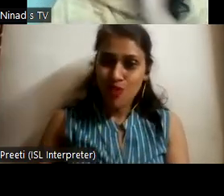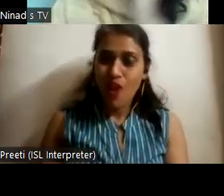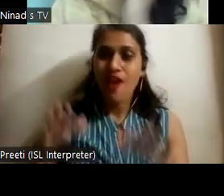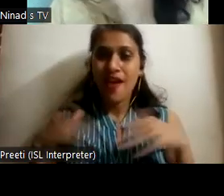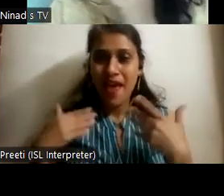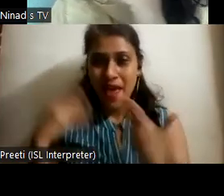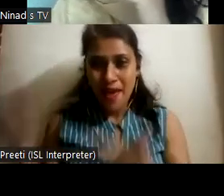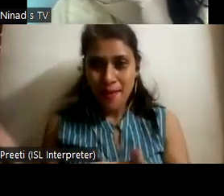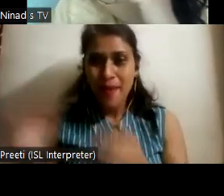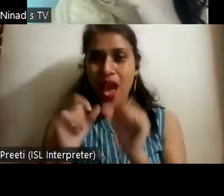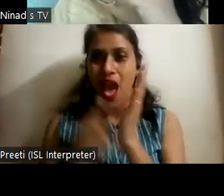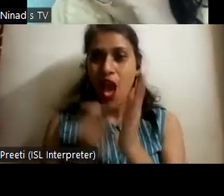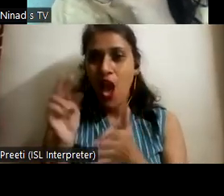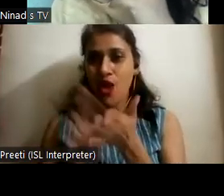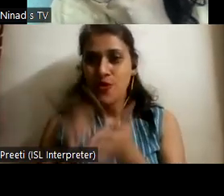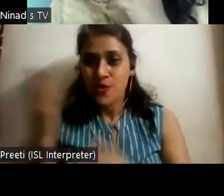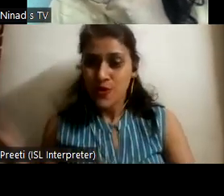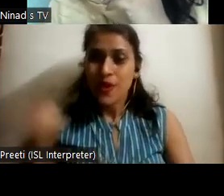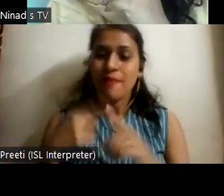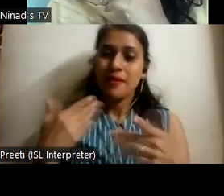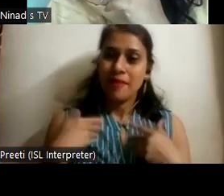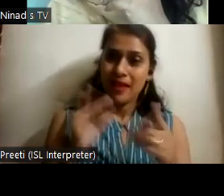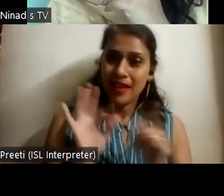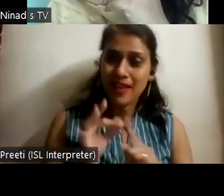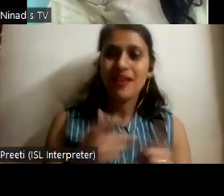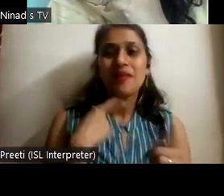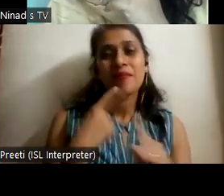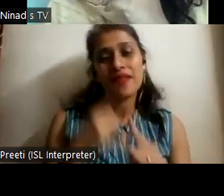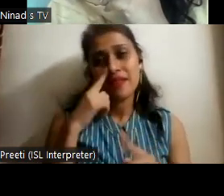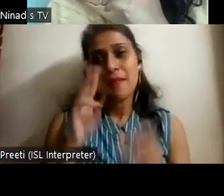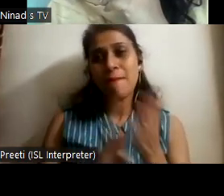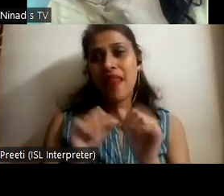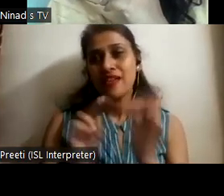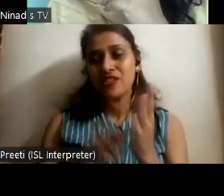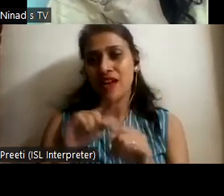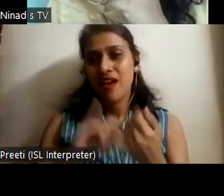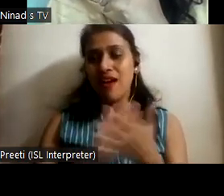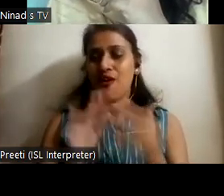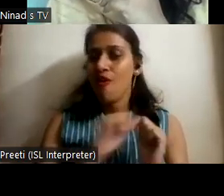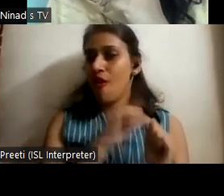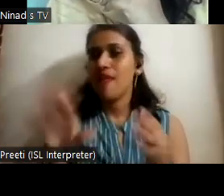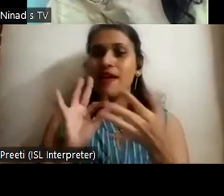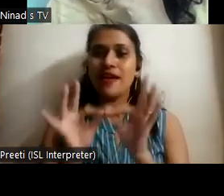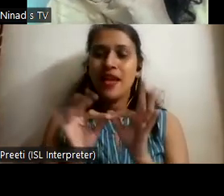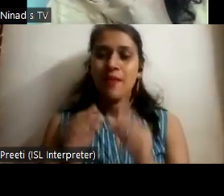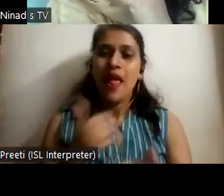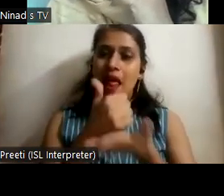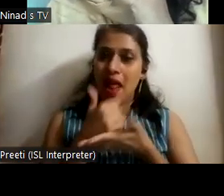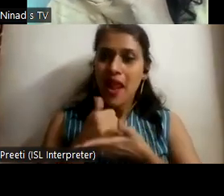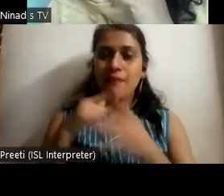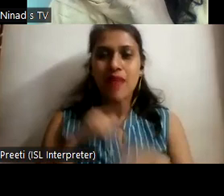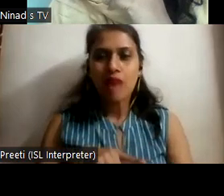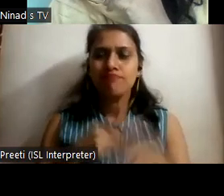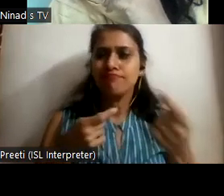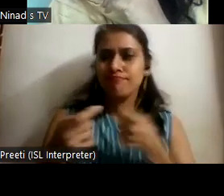otherwise without them, this course couldn't have been completed at all. So they have been cooperating us, managing the timelines and everything. So thank you so